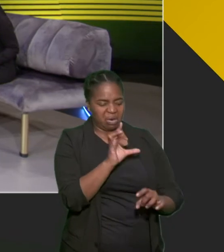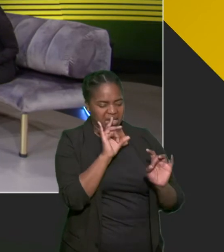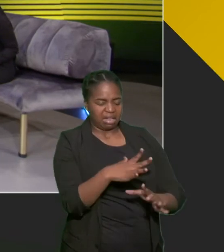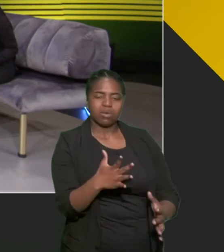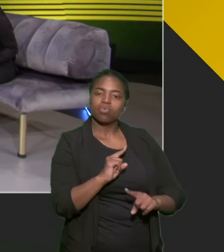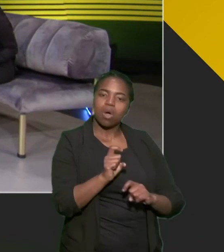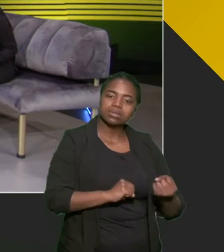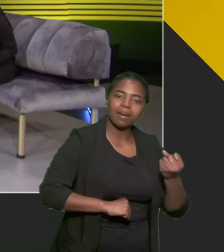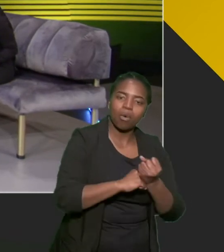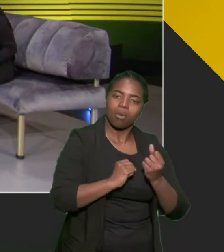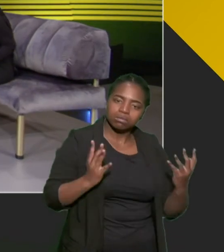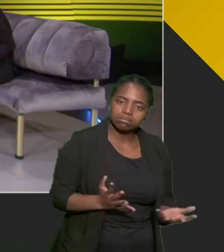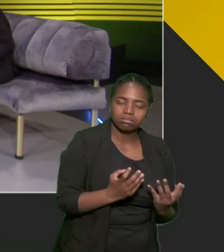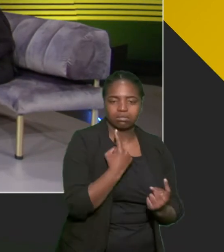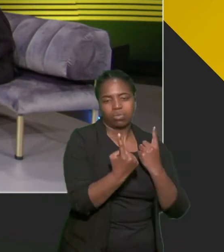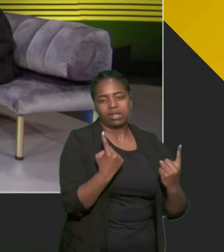something that we should be appreciating.